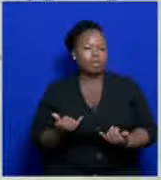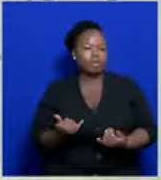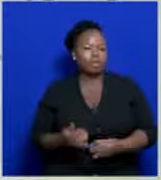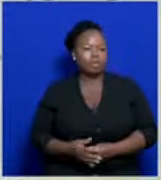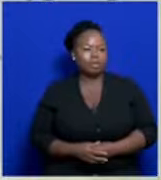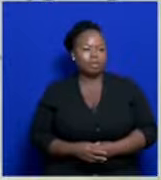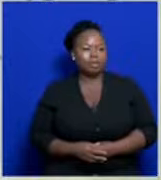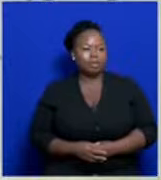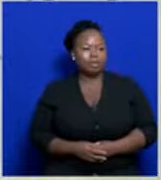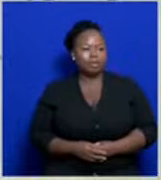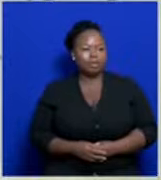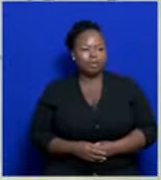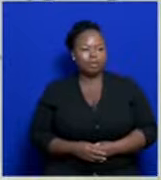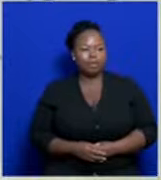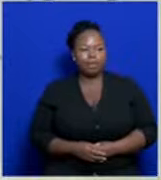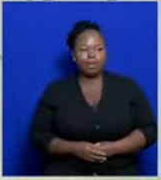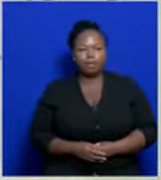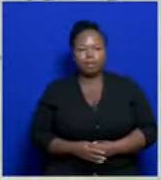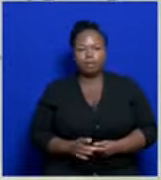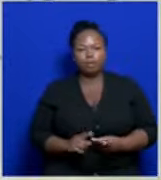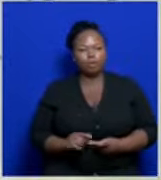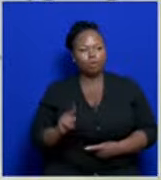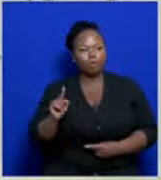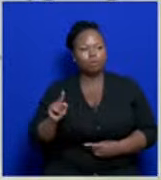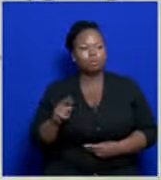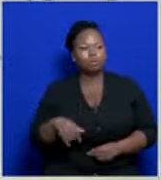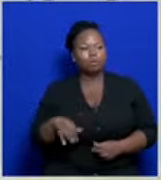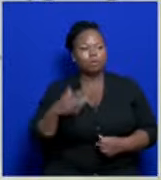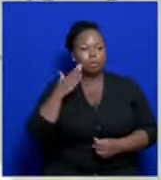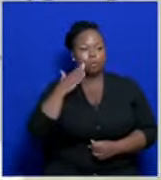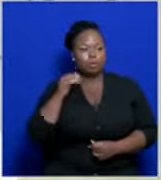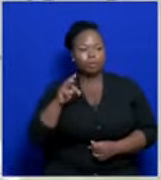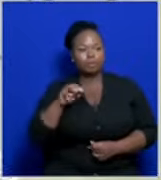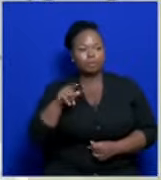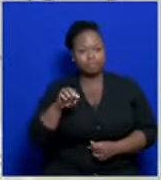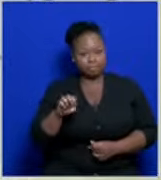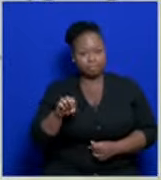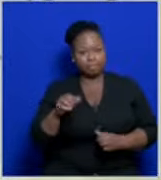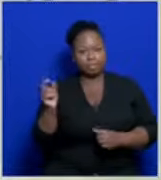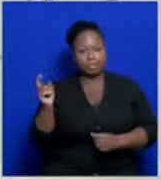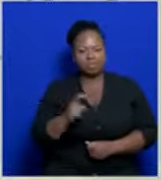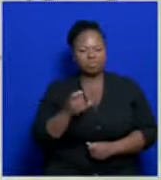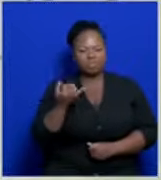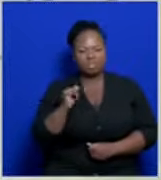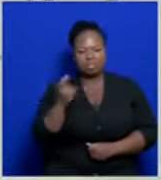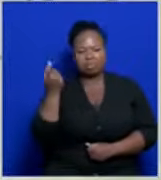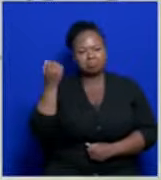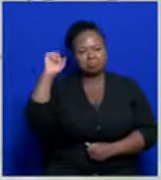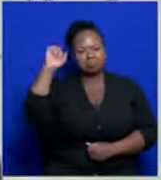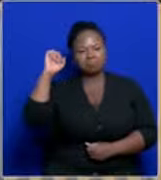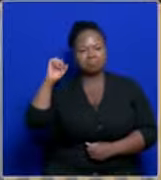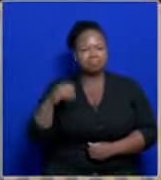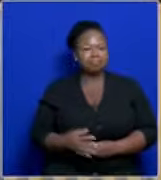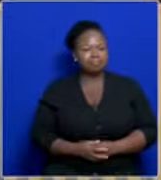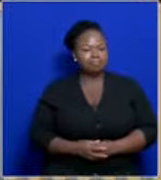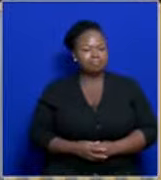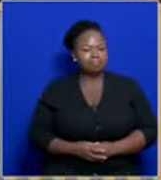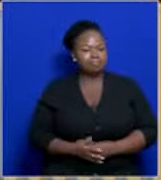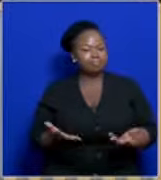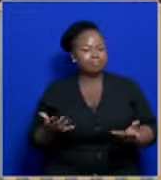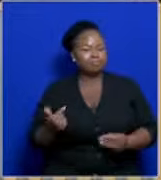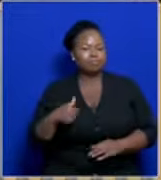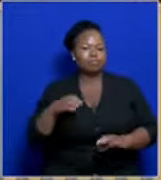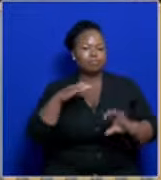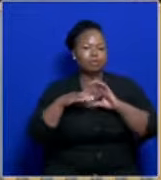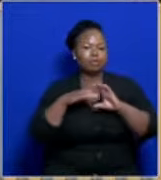when Mrs. Mutsipe comes here, she will still deny. I have communication. They are